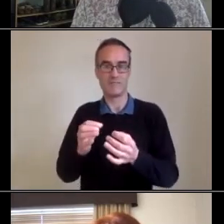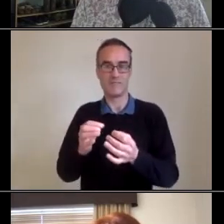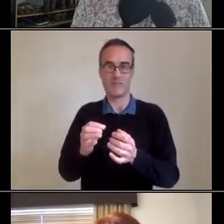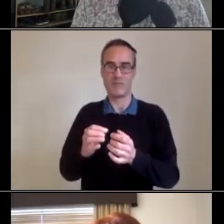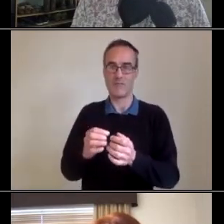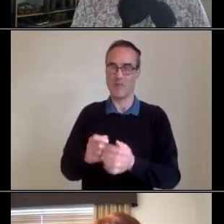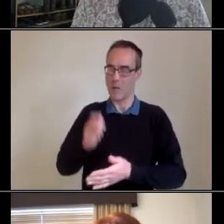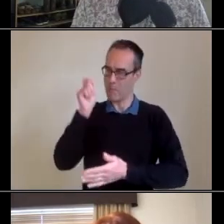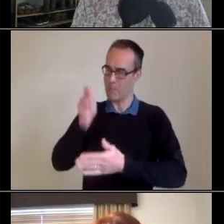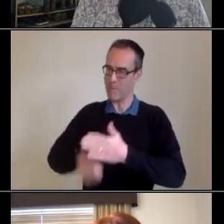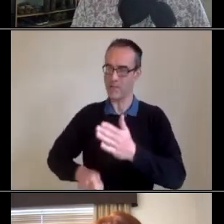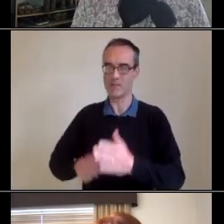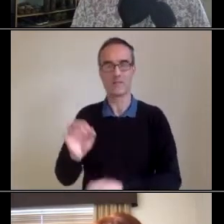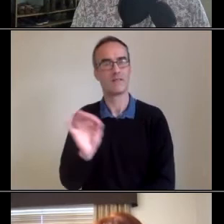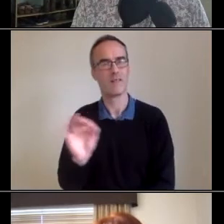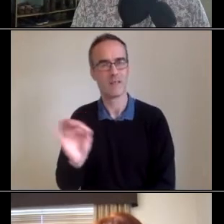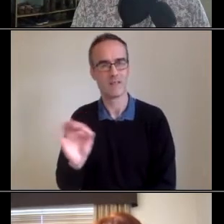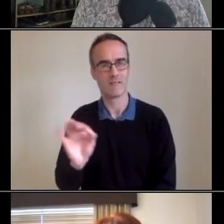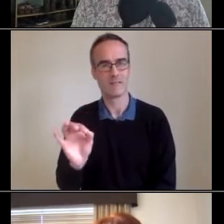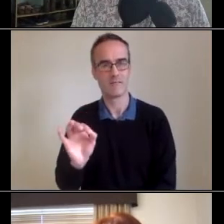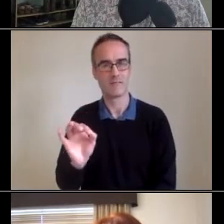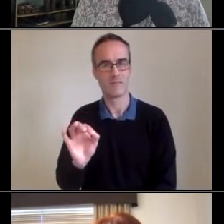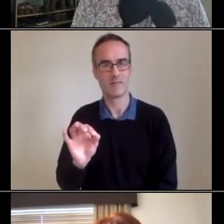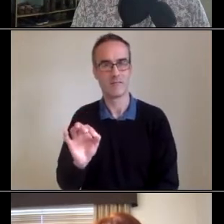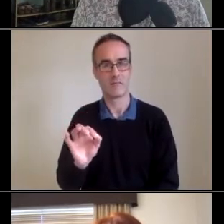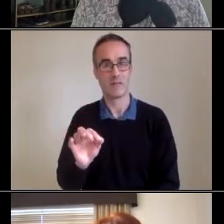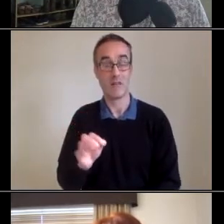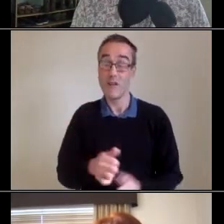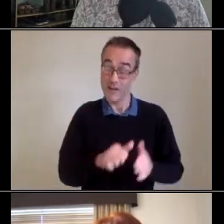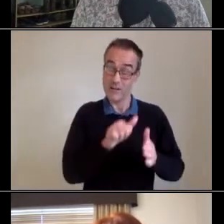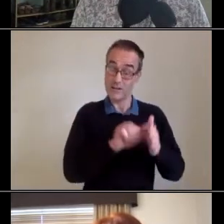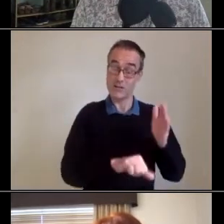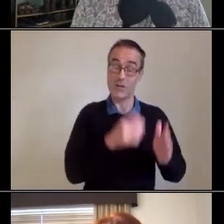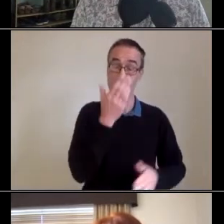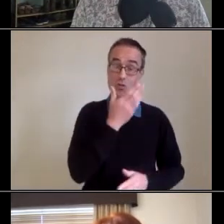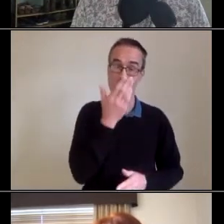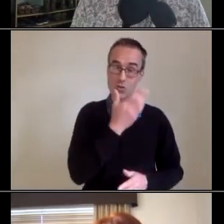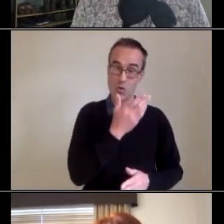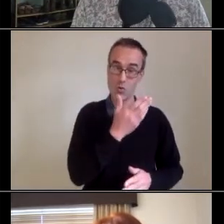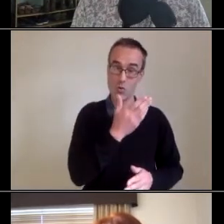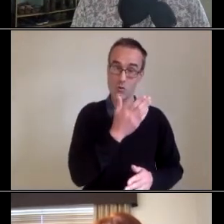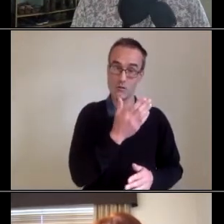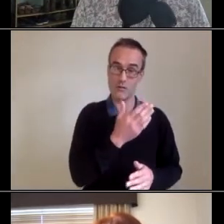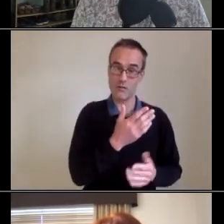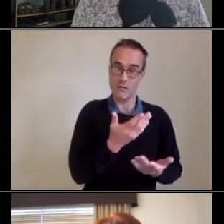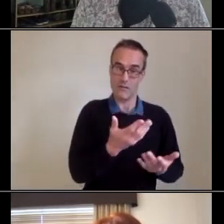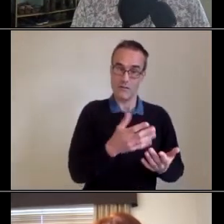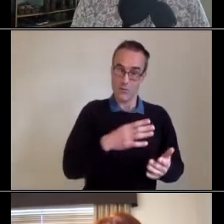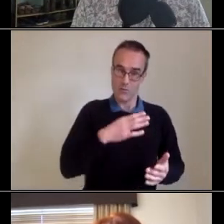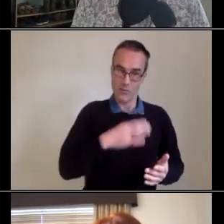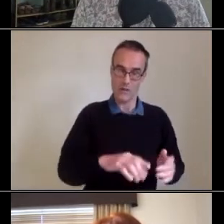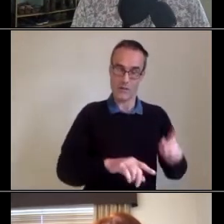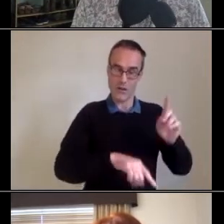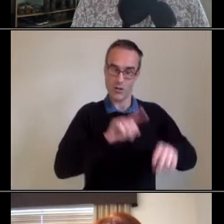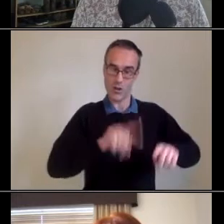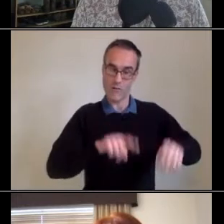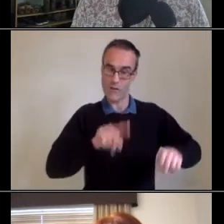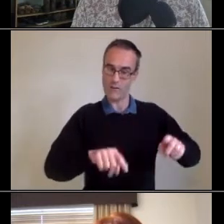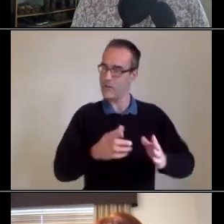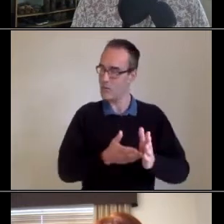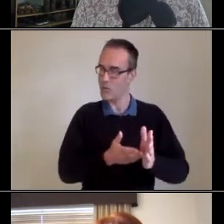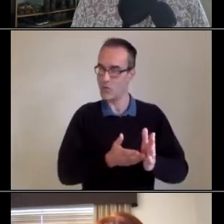for failure to do so. We know that one of the Sustainable Development Goals says that there should be gender equality,